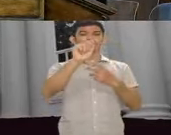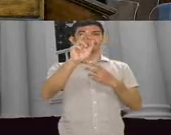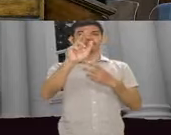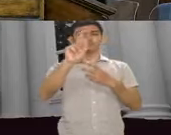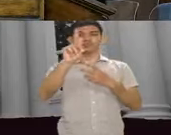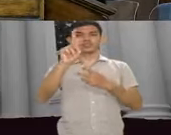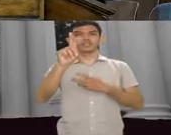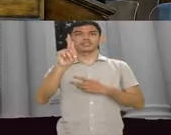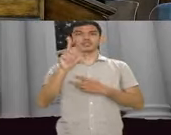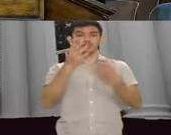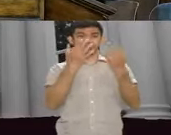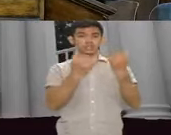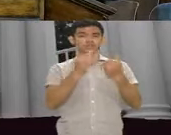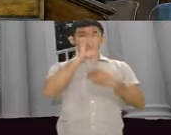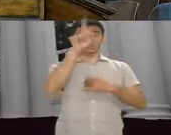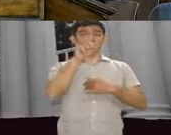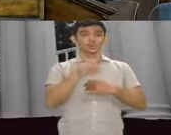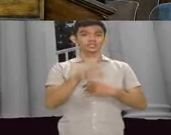a question of family.